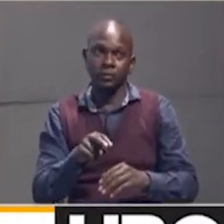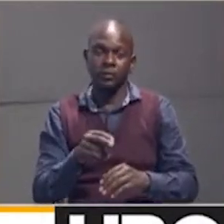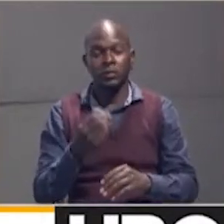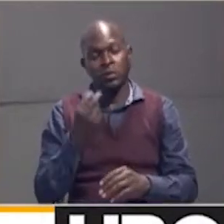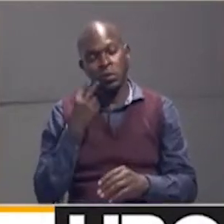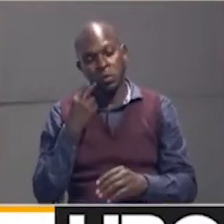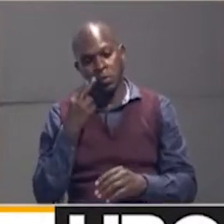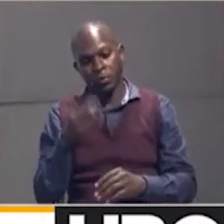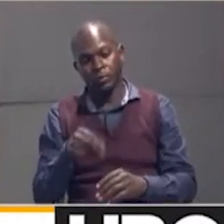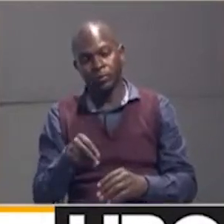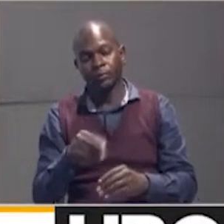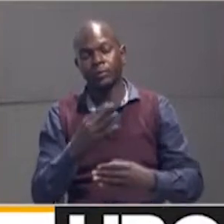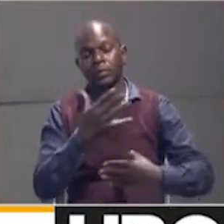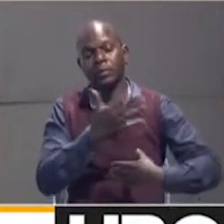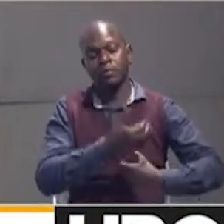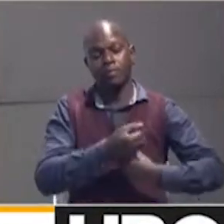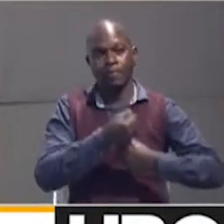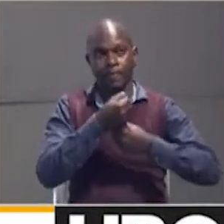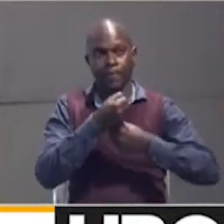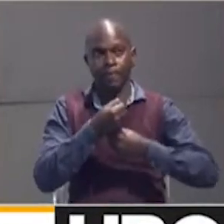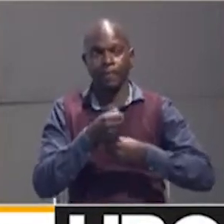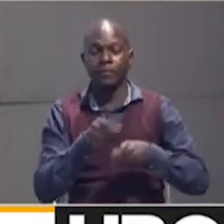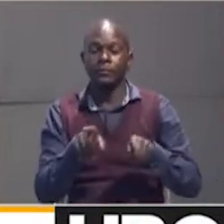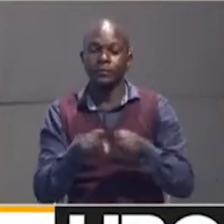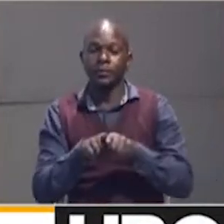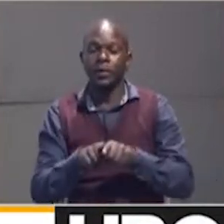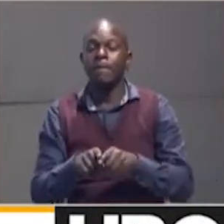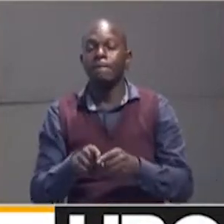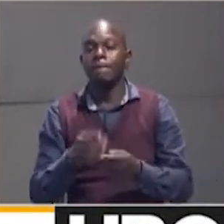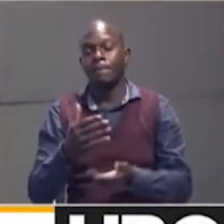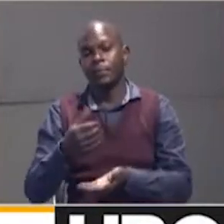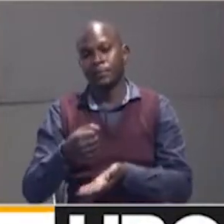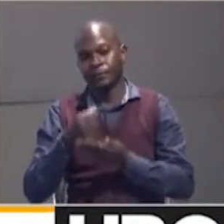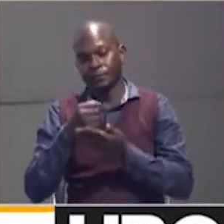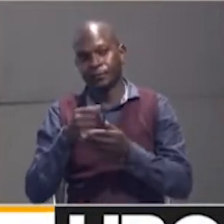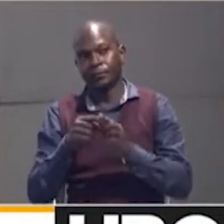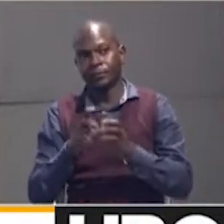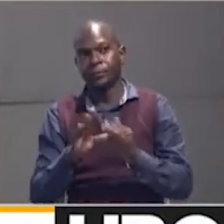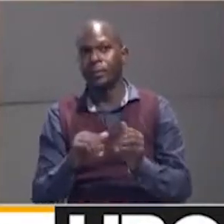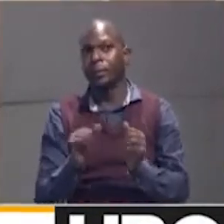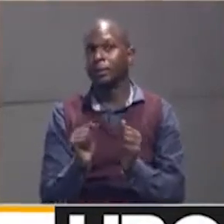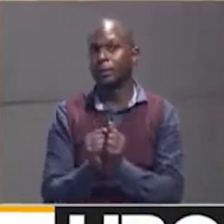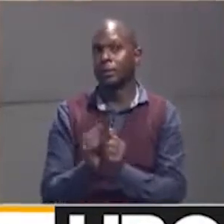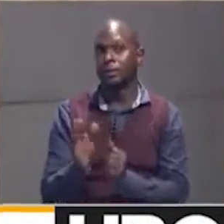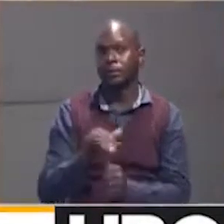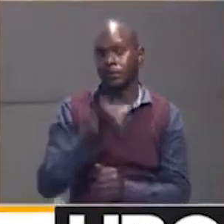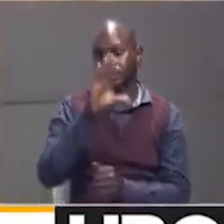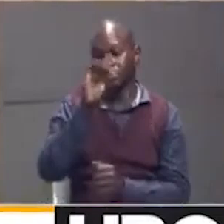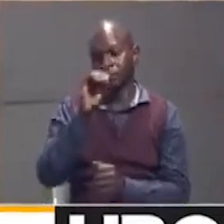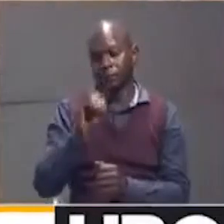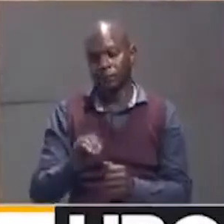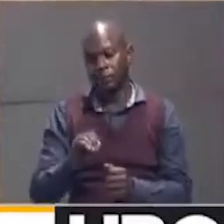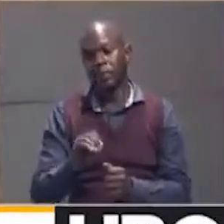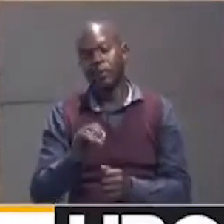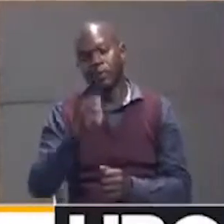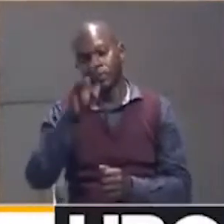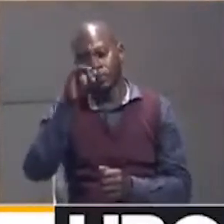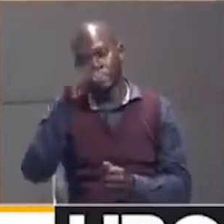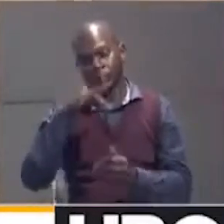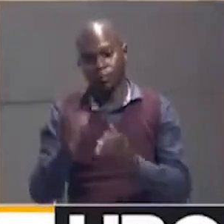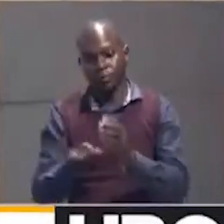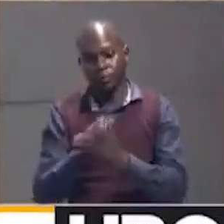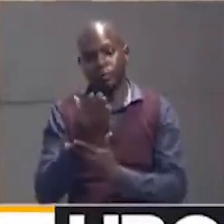at the local government budget, vis-a-vis the budget we have, it is less than 10%. Opportunities exist if